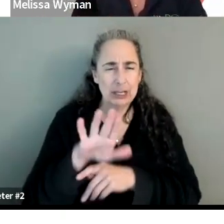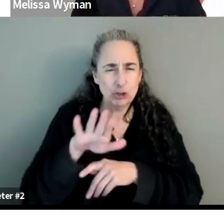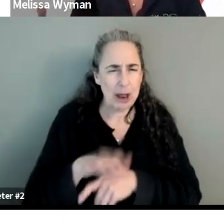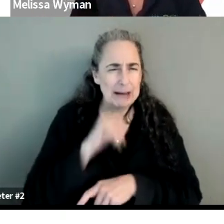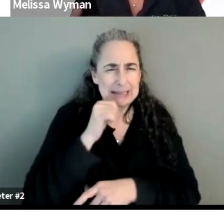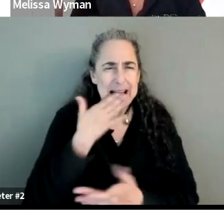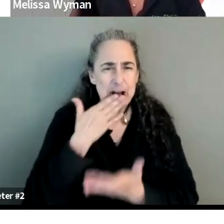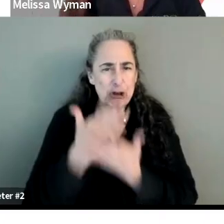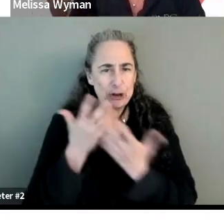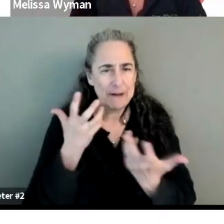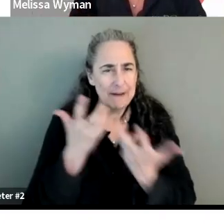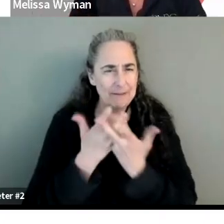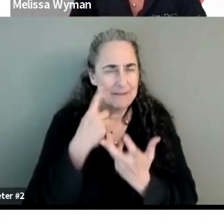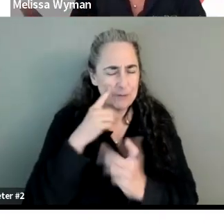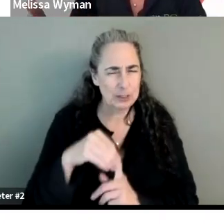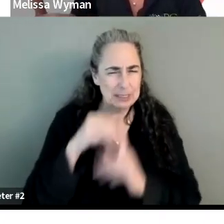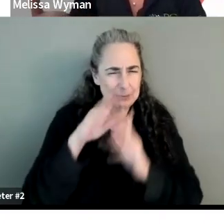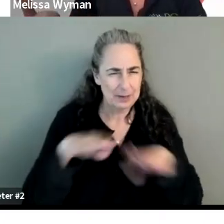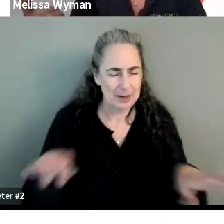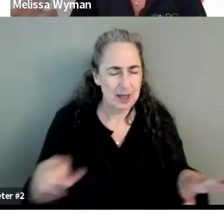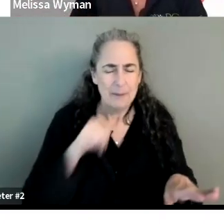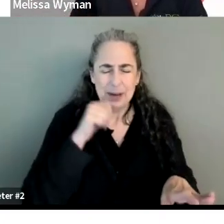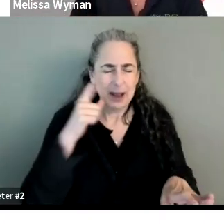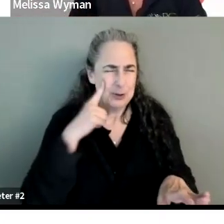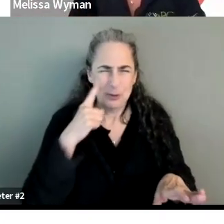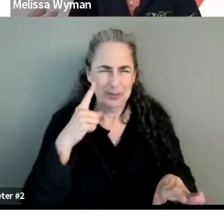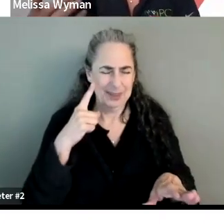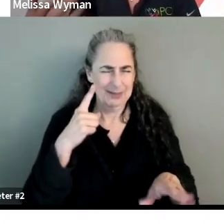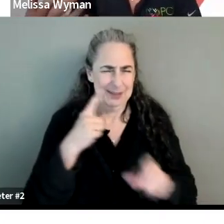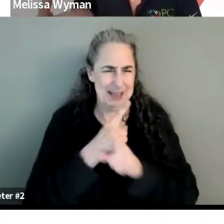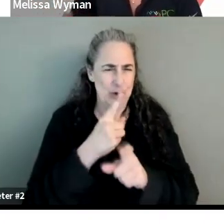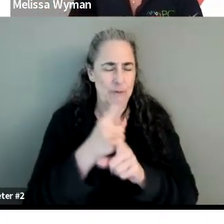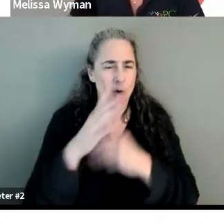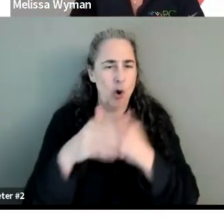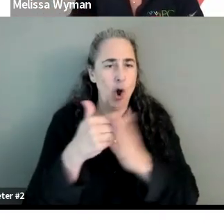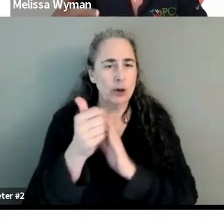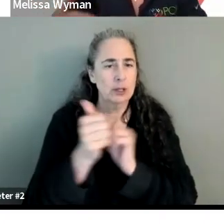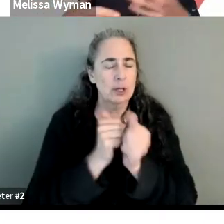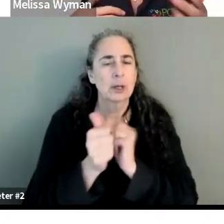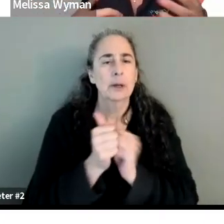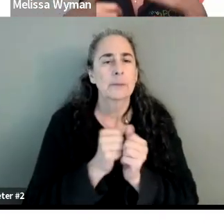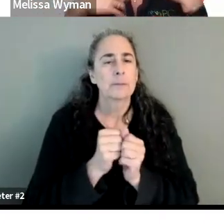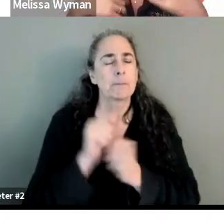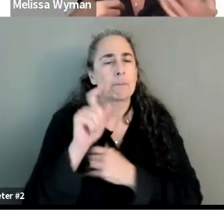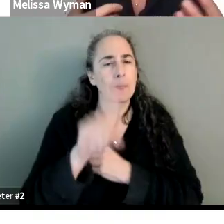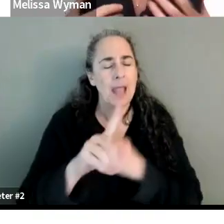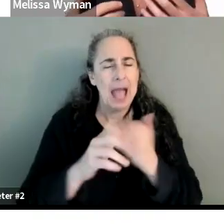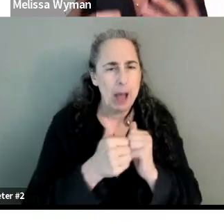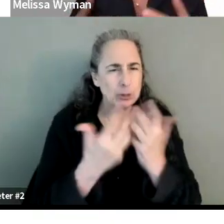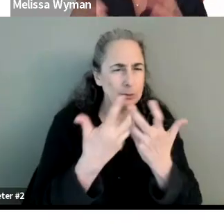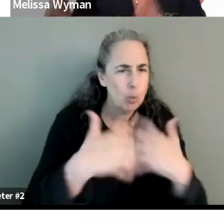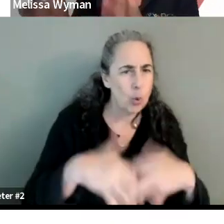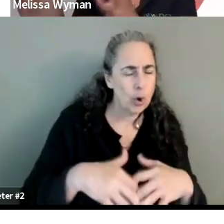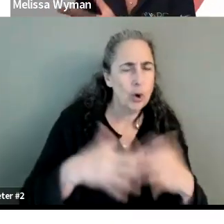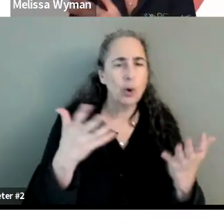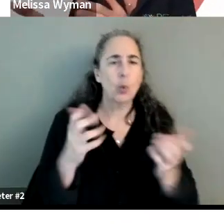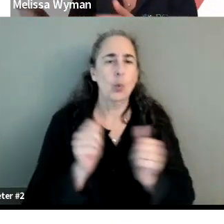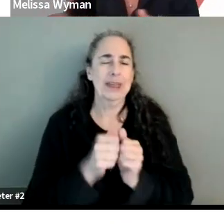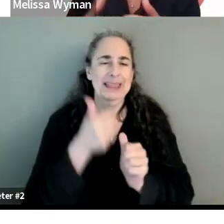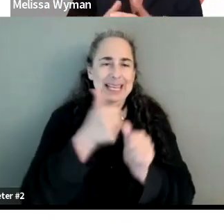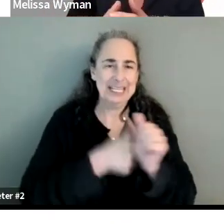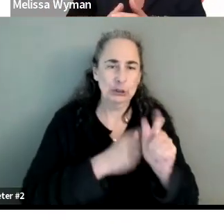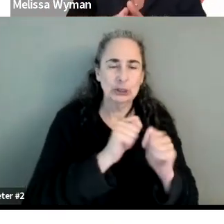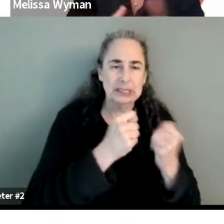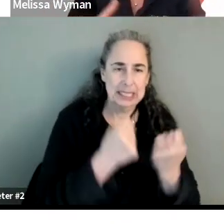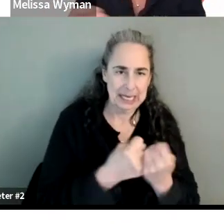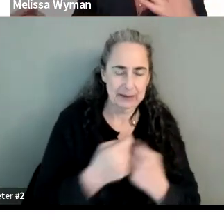don't think that that's probably accurate for all sports. So my question for you is, how does it work with each